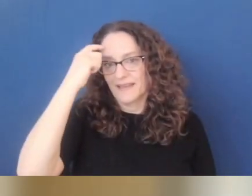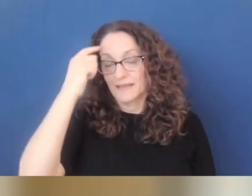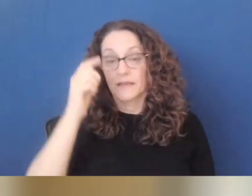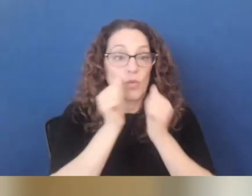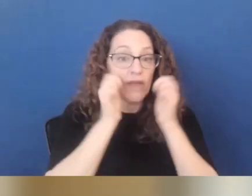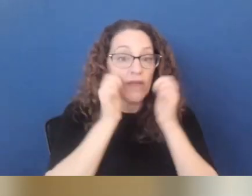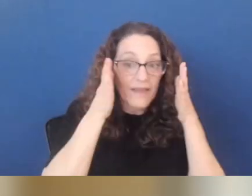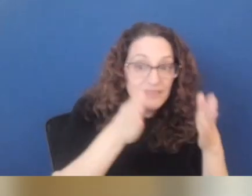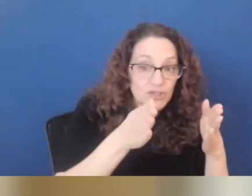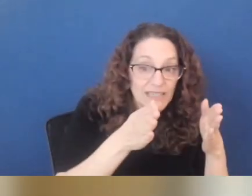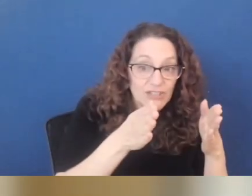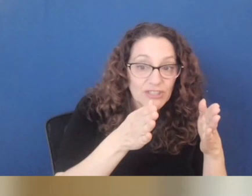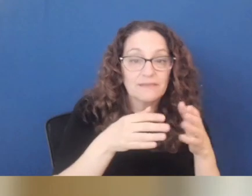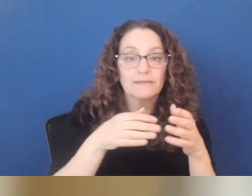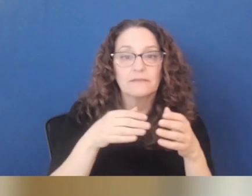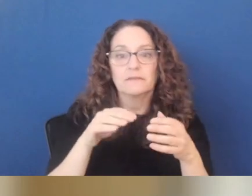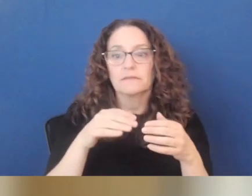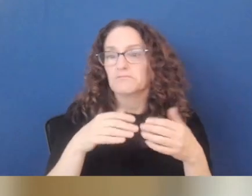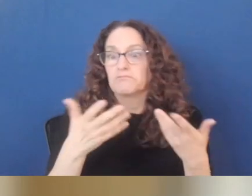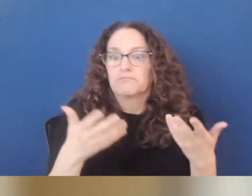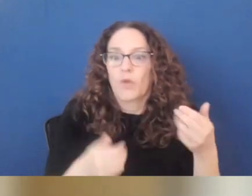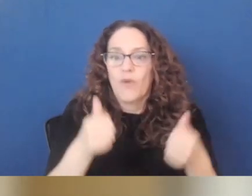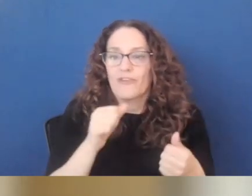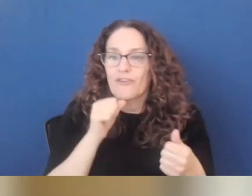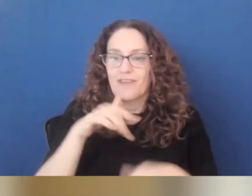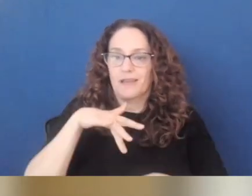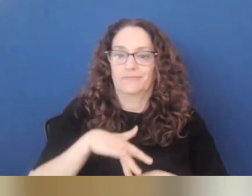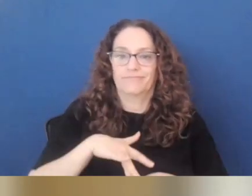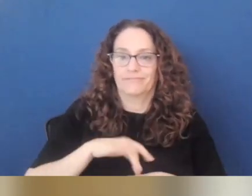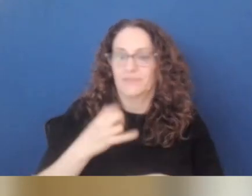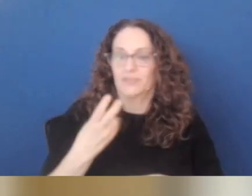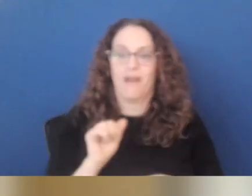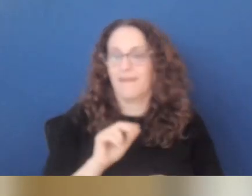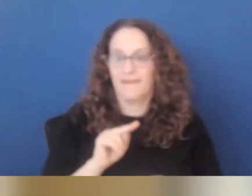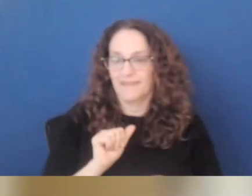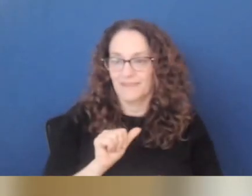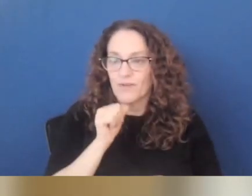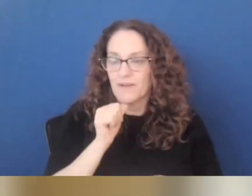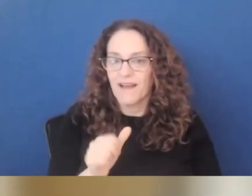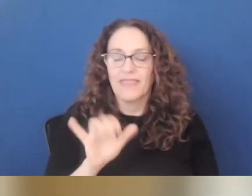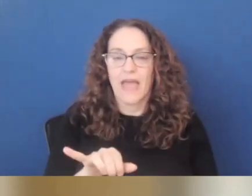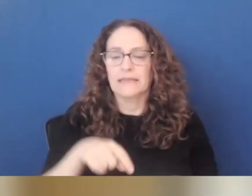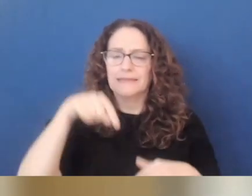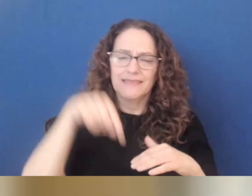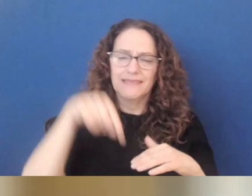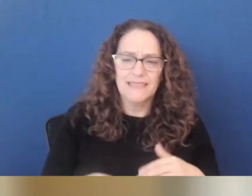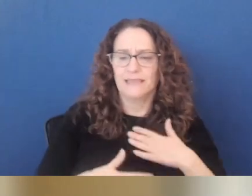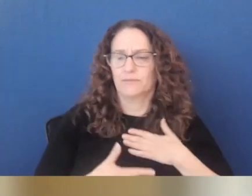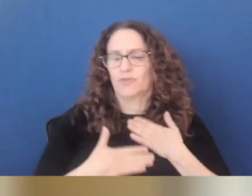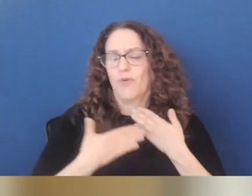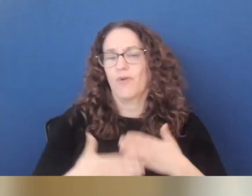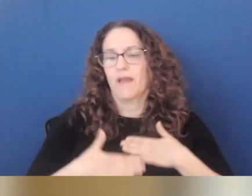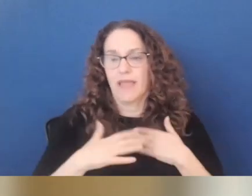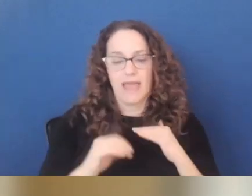or without jhana. Jhana is deep and unmistakable pleasures and rewards and stability, not just pleasure,